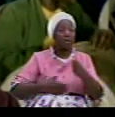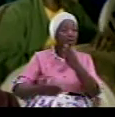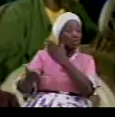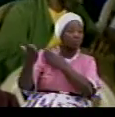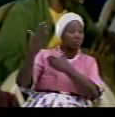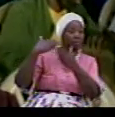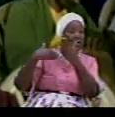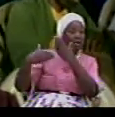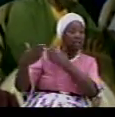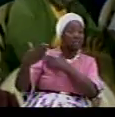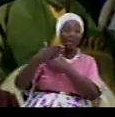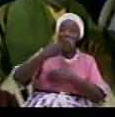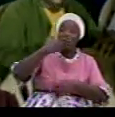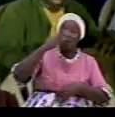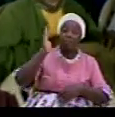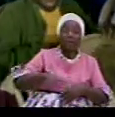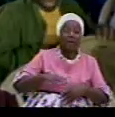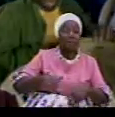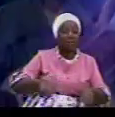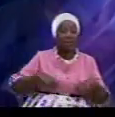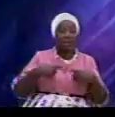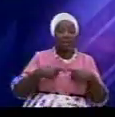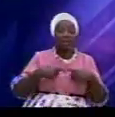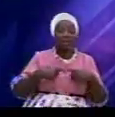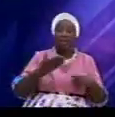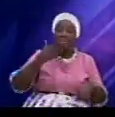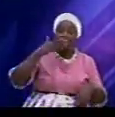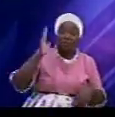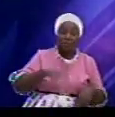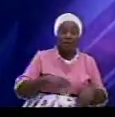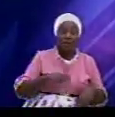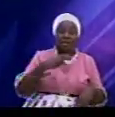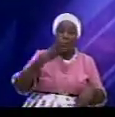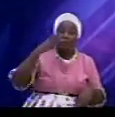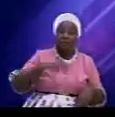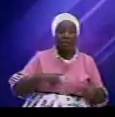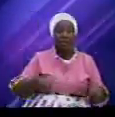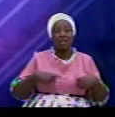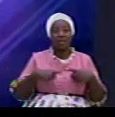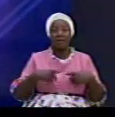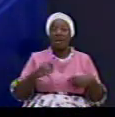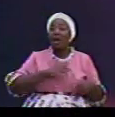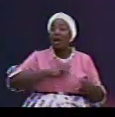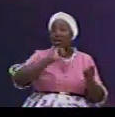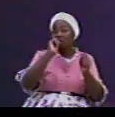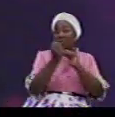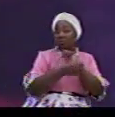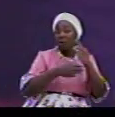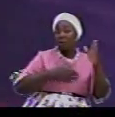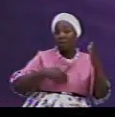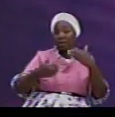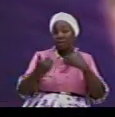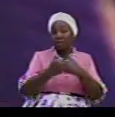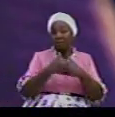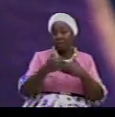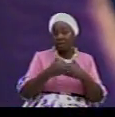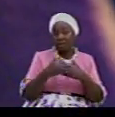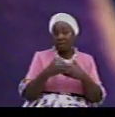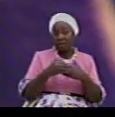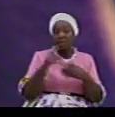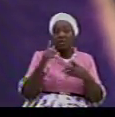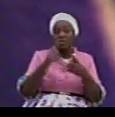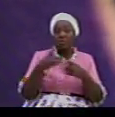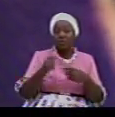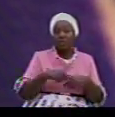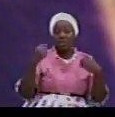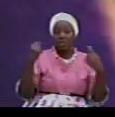life, defiled life, sinful life. I turn my back to the